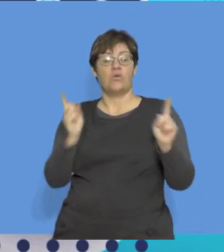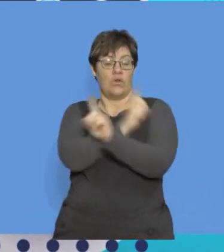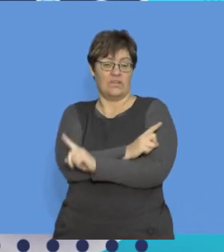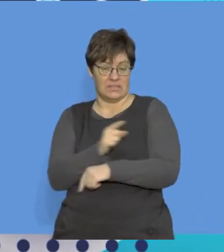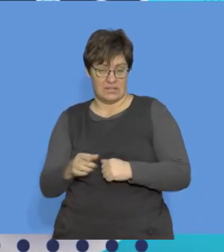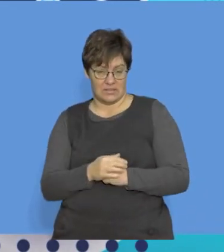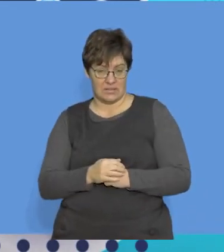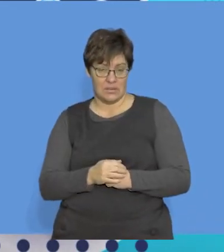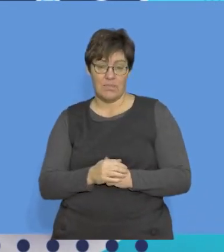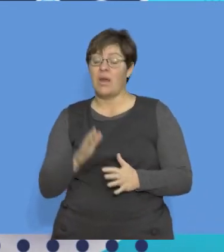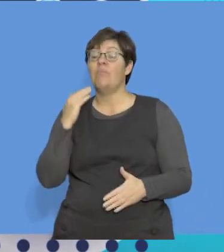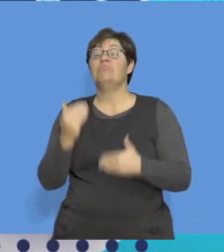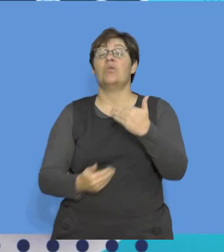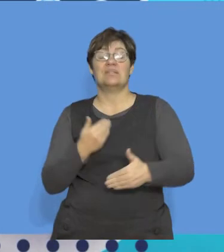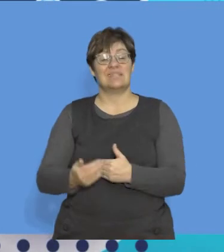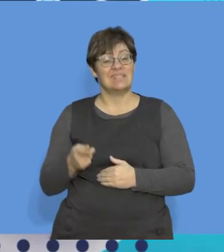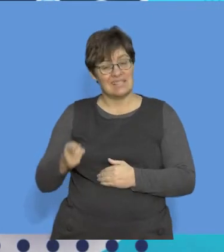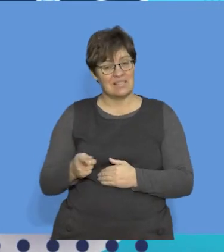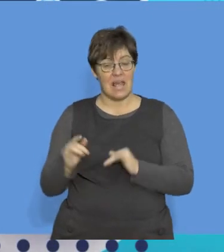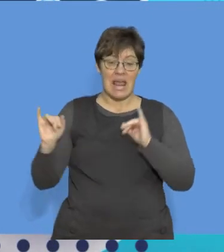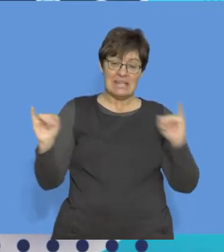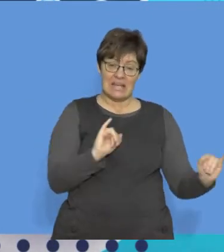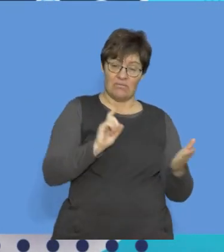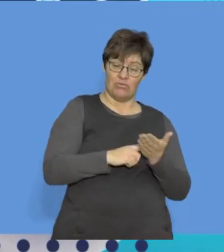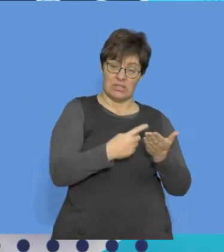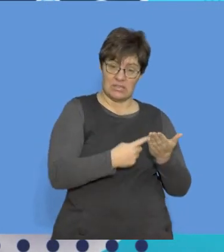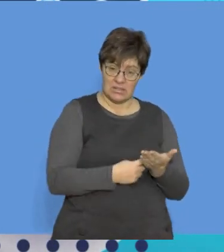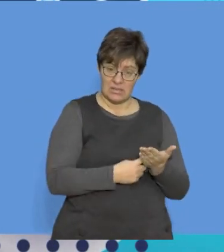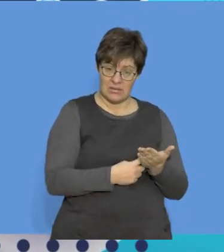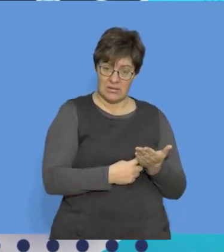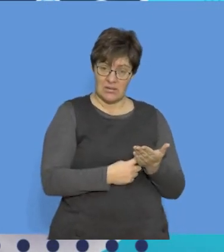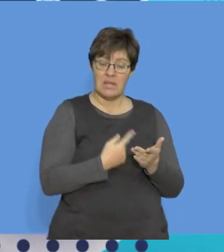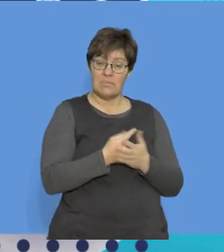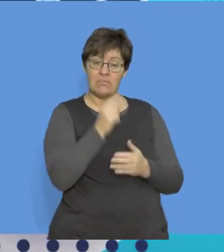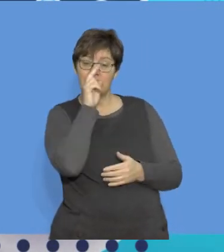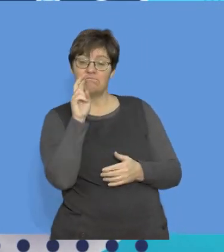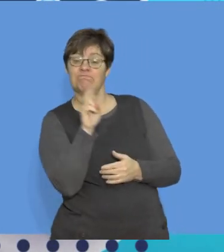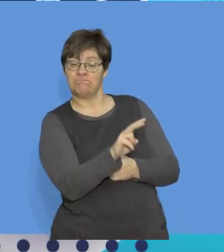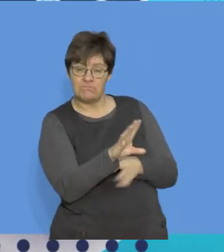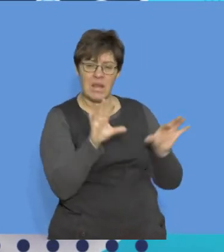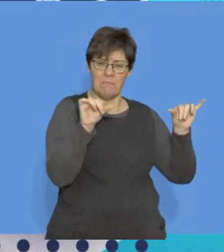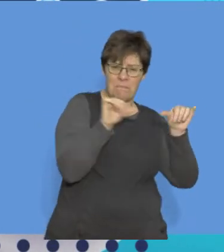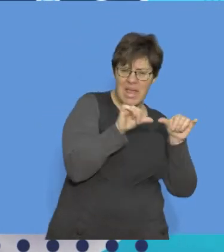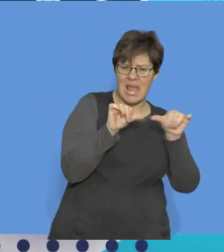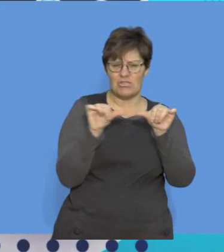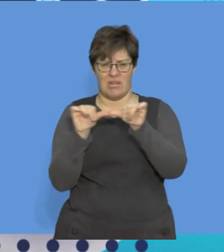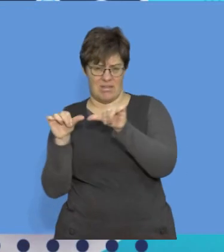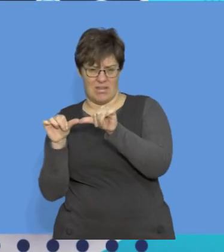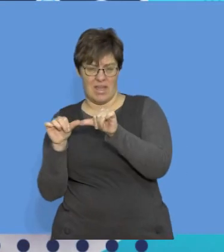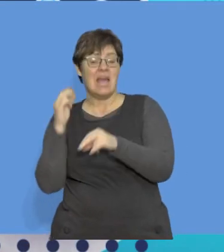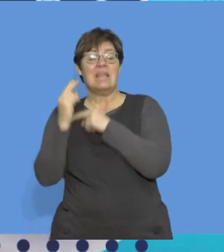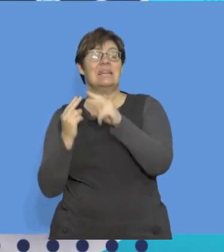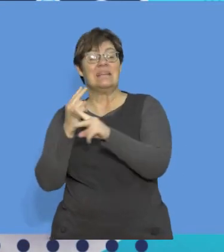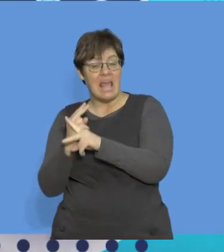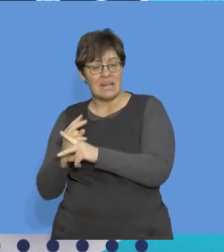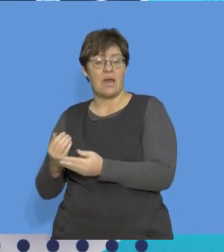the process of this inductive reasoning, we said, is all about observing and measuring, and then trying to